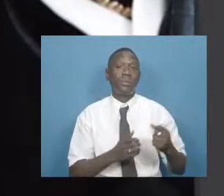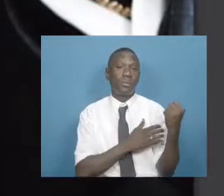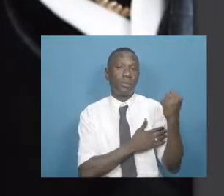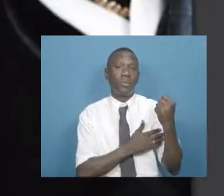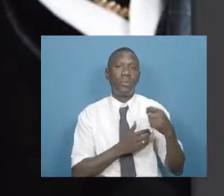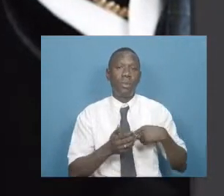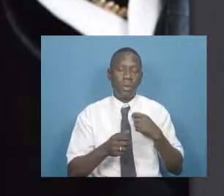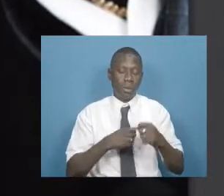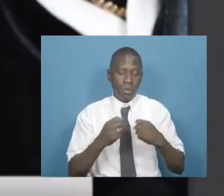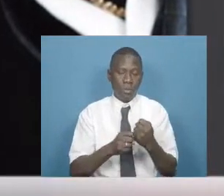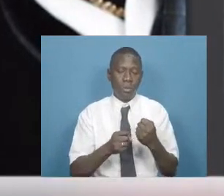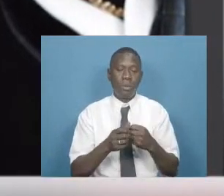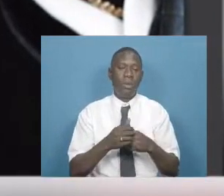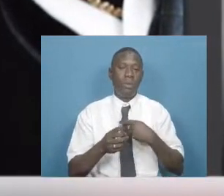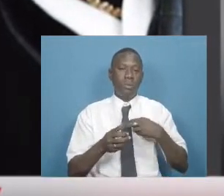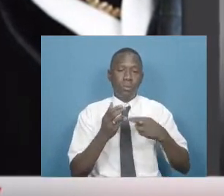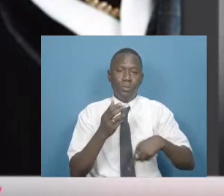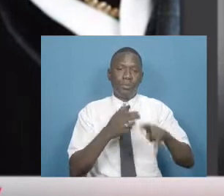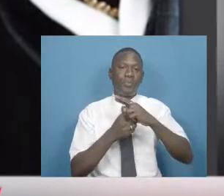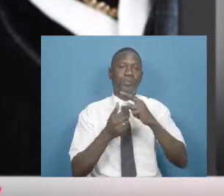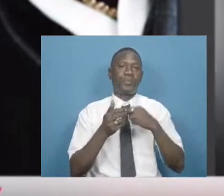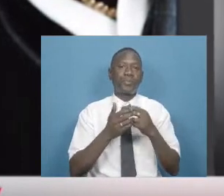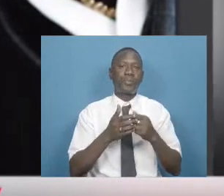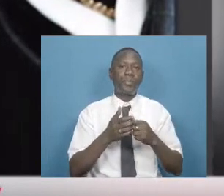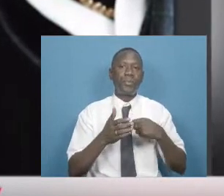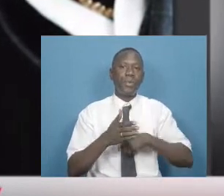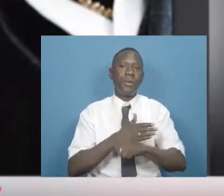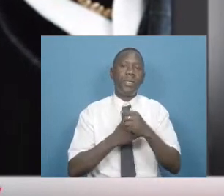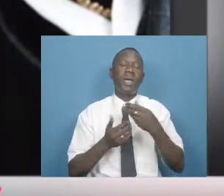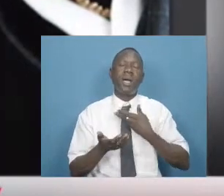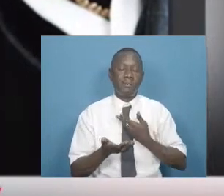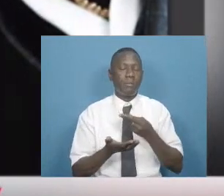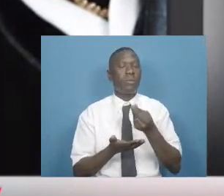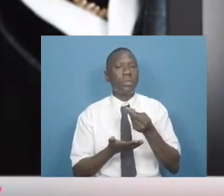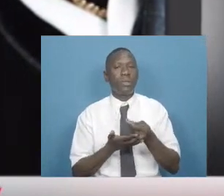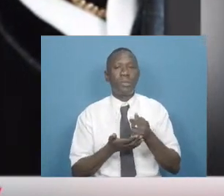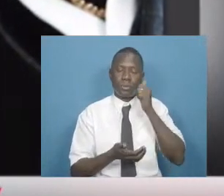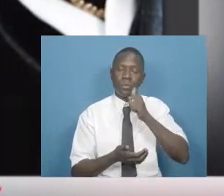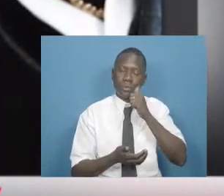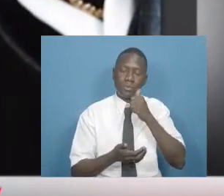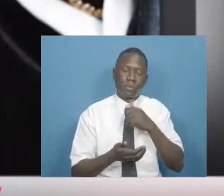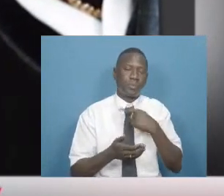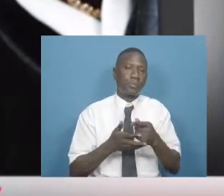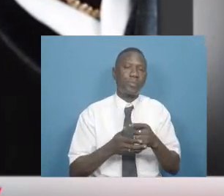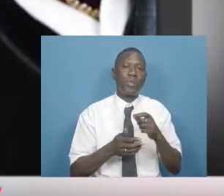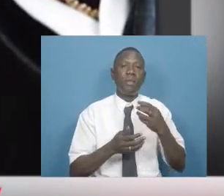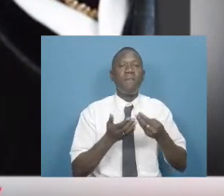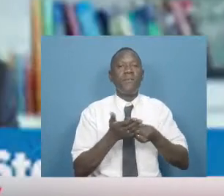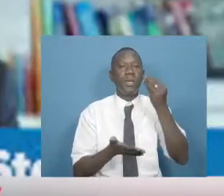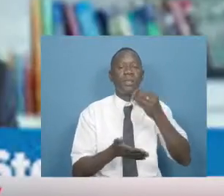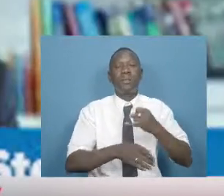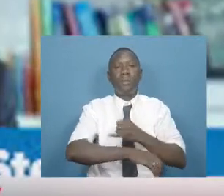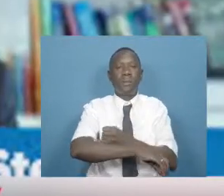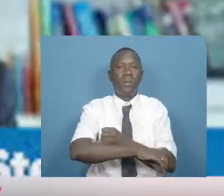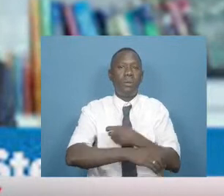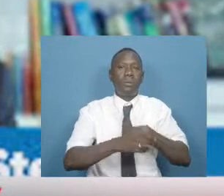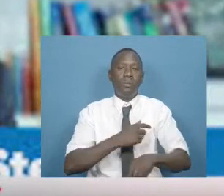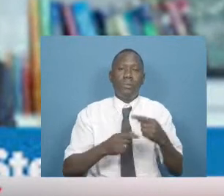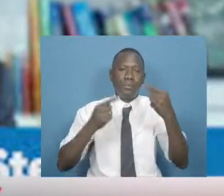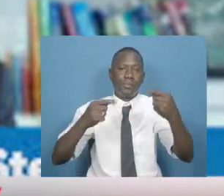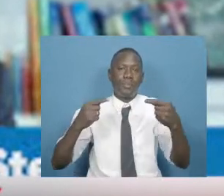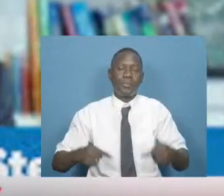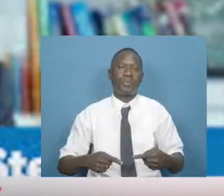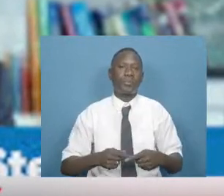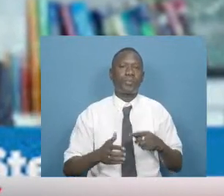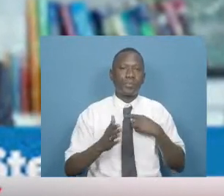with foreign actors to funnel abroad ill-gotten money using offshore financial institutions. In a statement